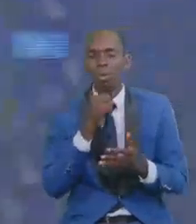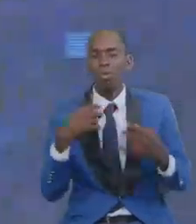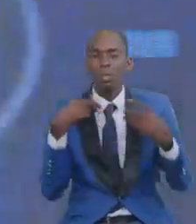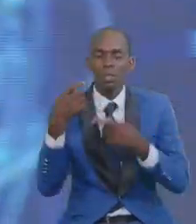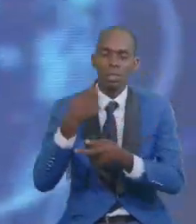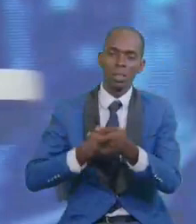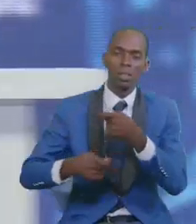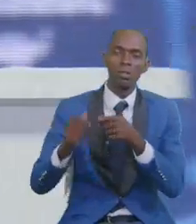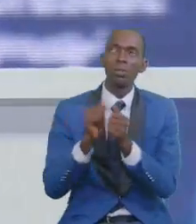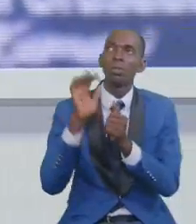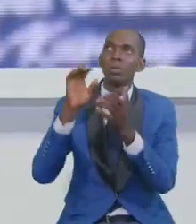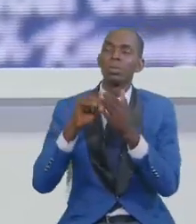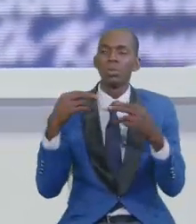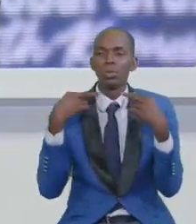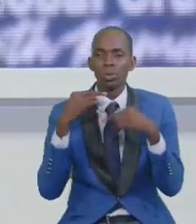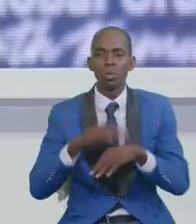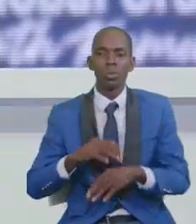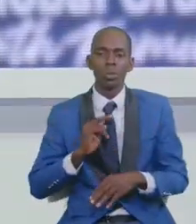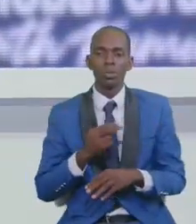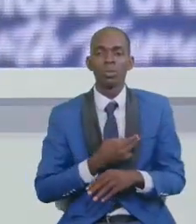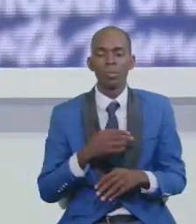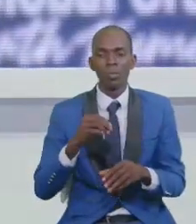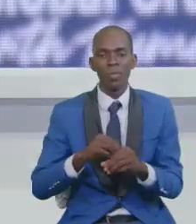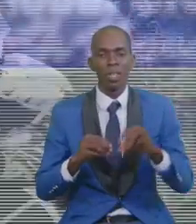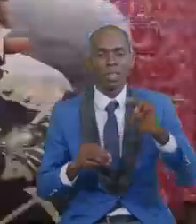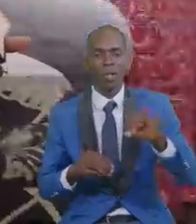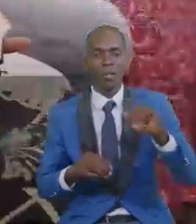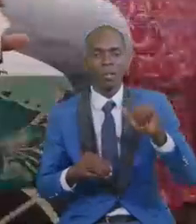Matthew chapter 11, verse 29.